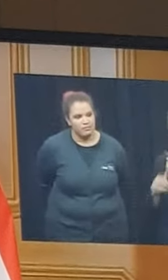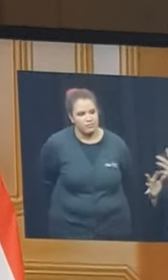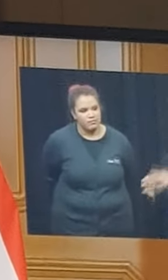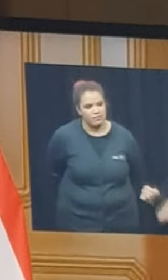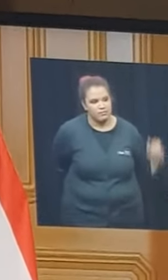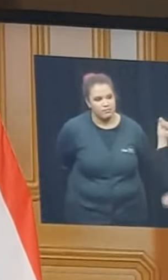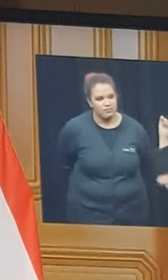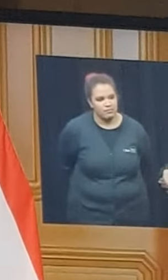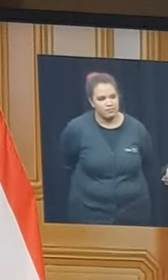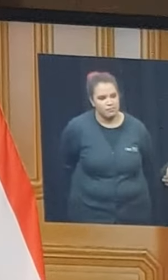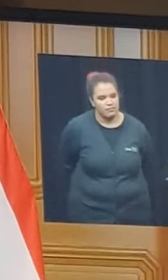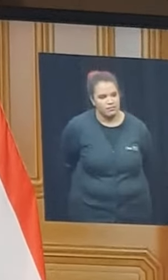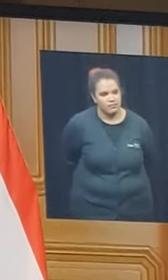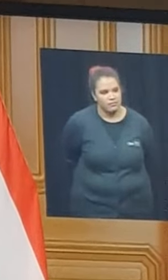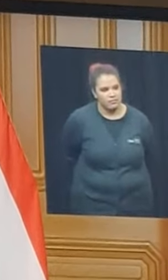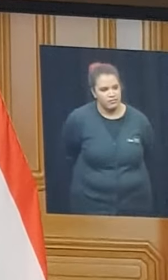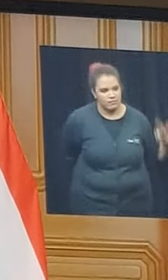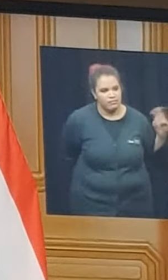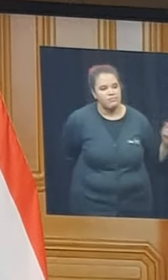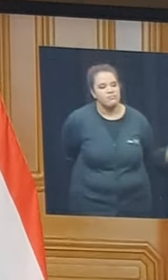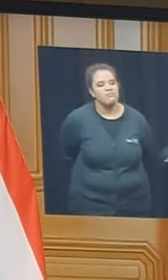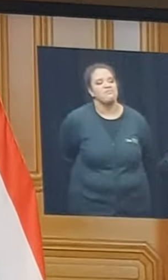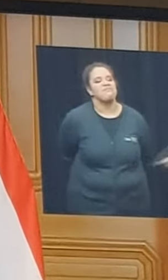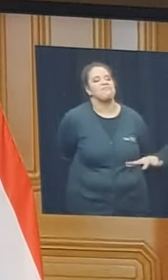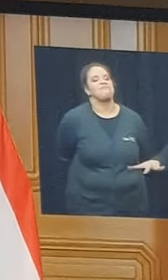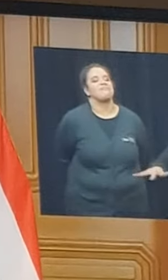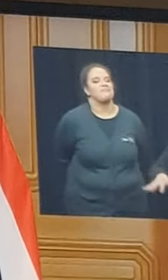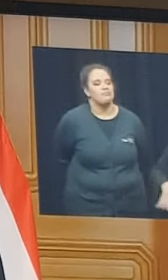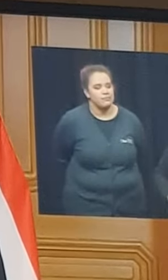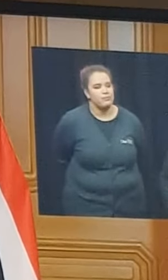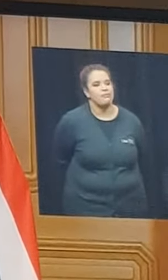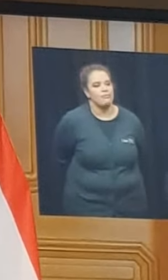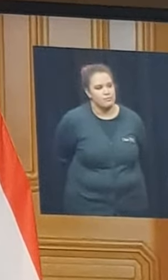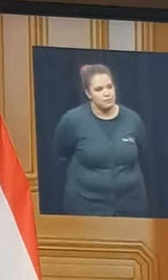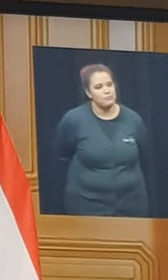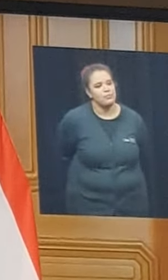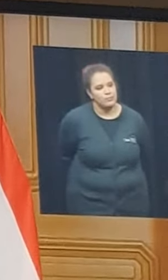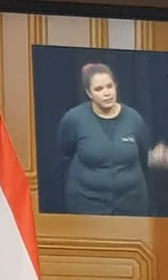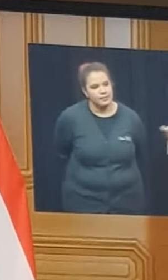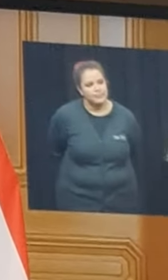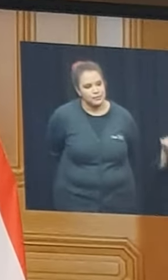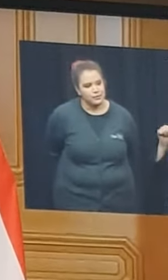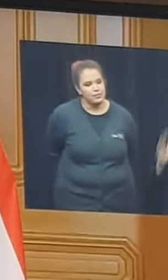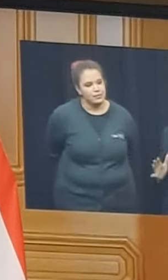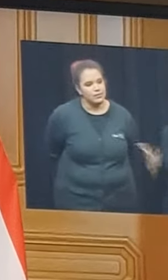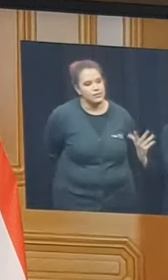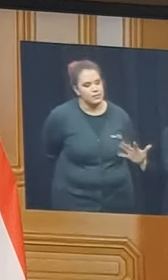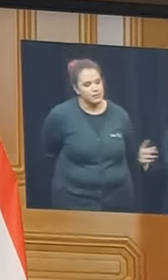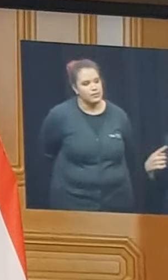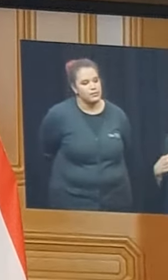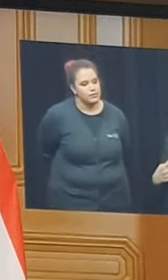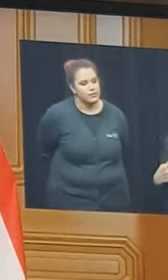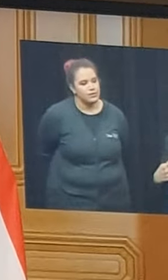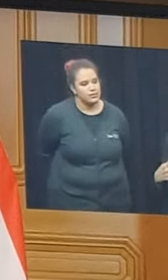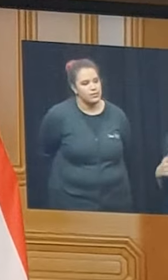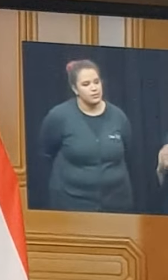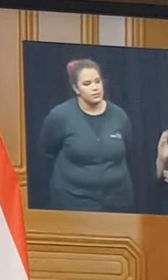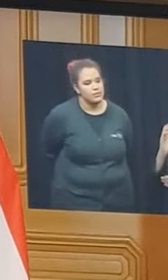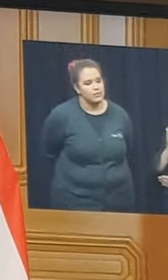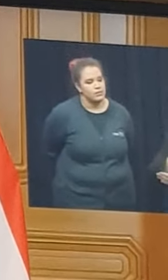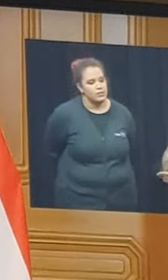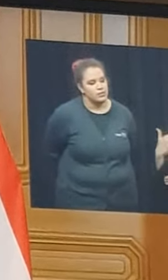forefront test subjects? Science, clearly indicates that we are on the right path. With all